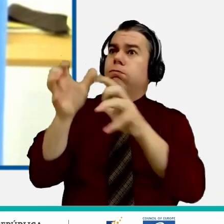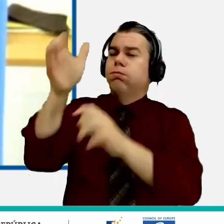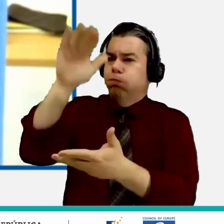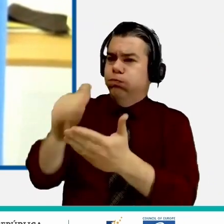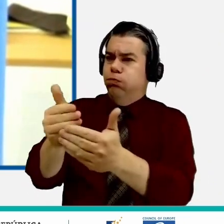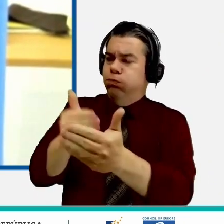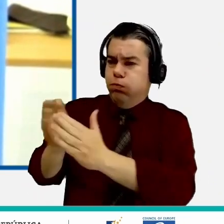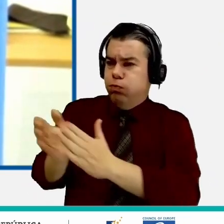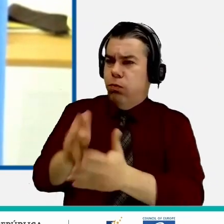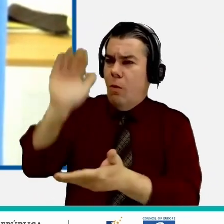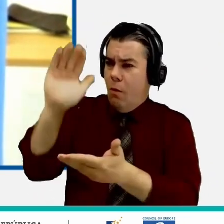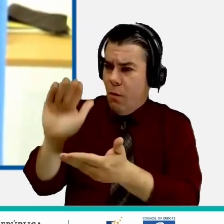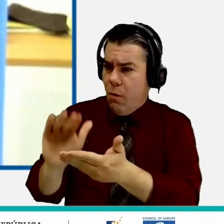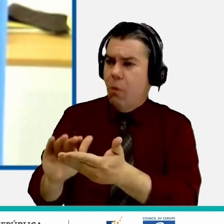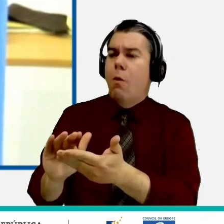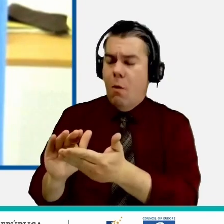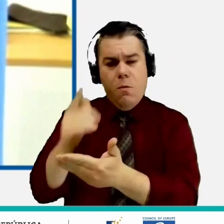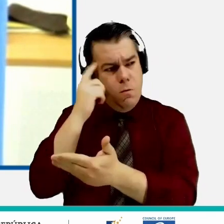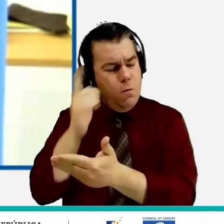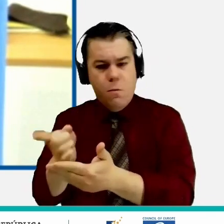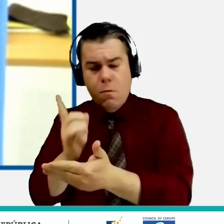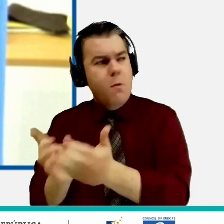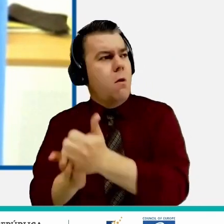our view can be of great help to countries in the region